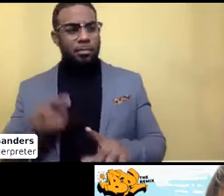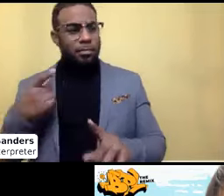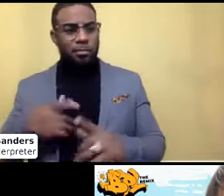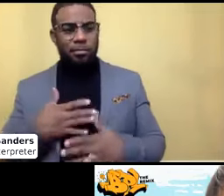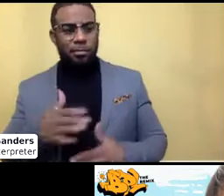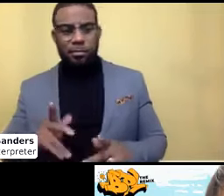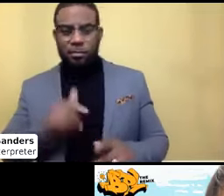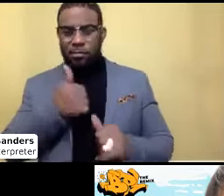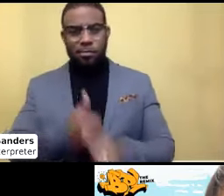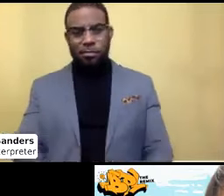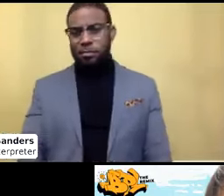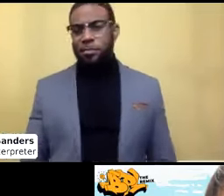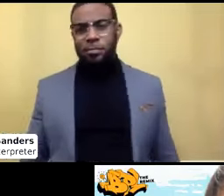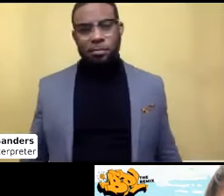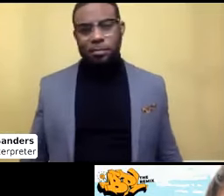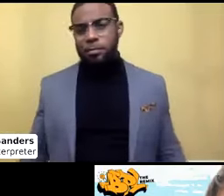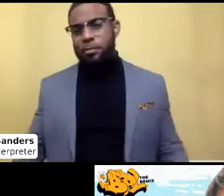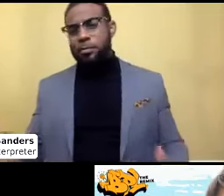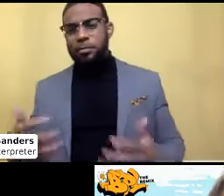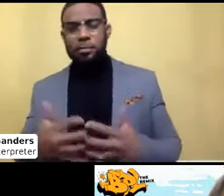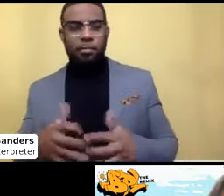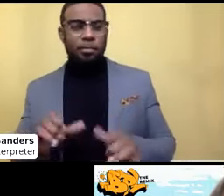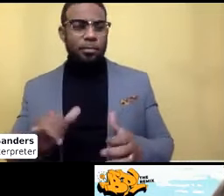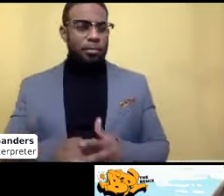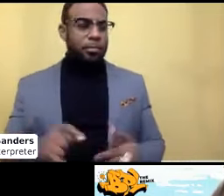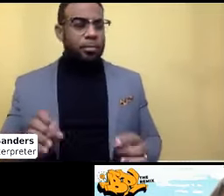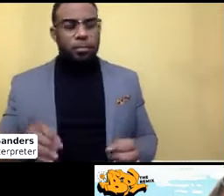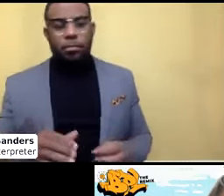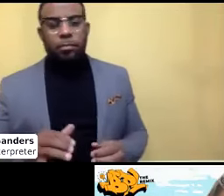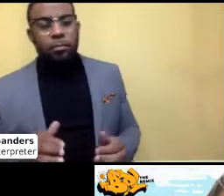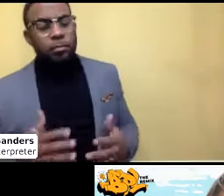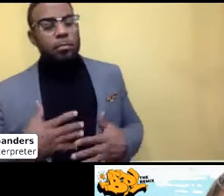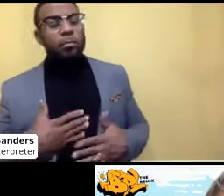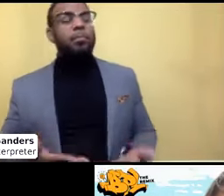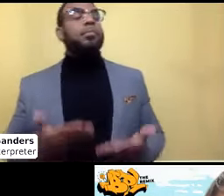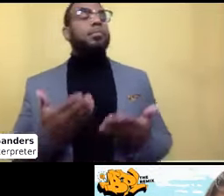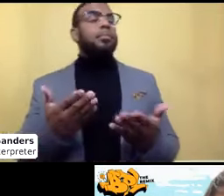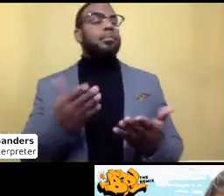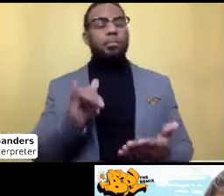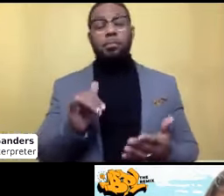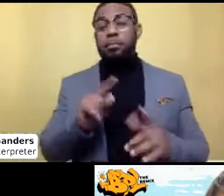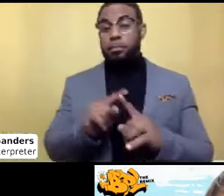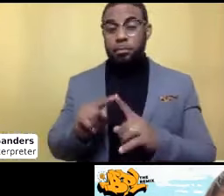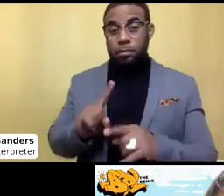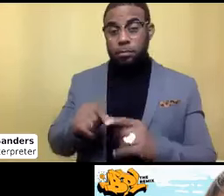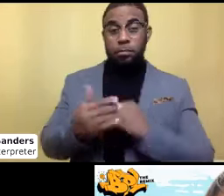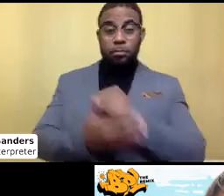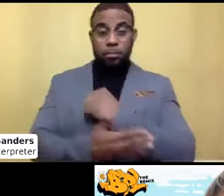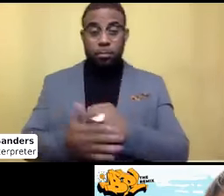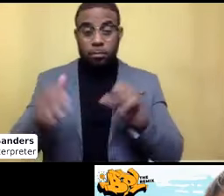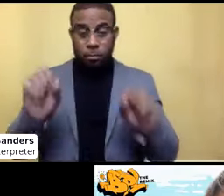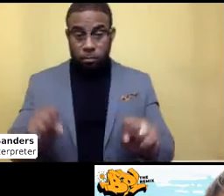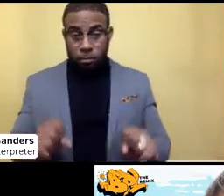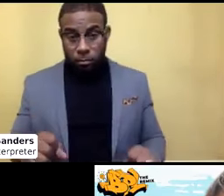is not being followed and people are kind of mechanically doing it. So what I'm suggesting is that also when countries can